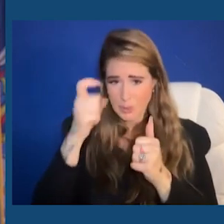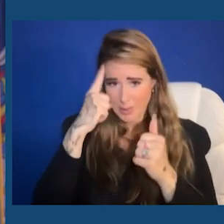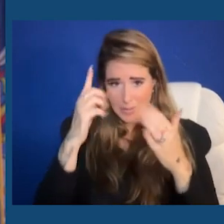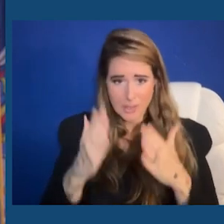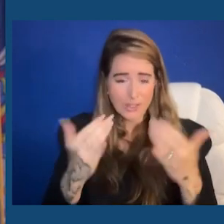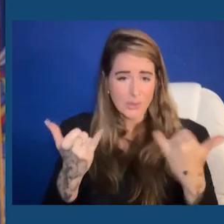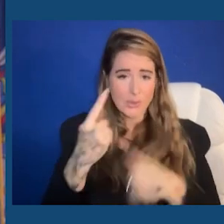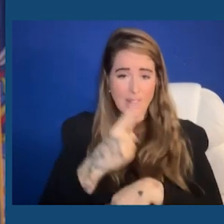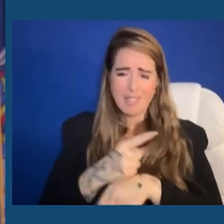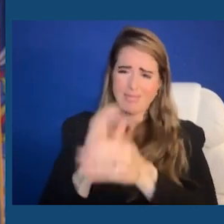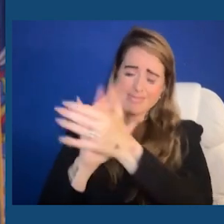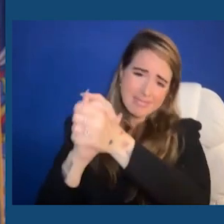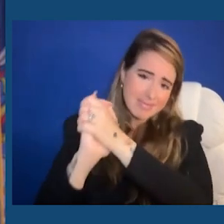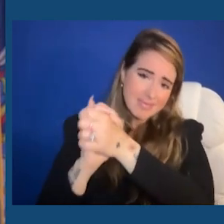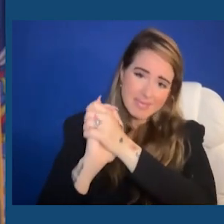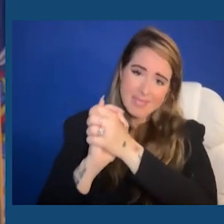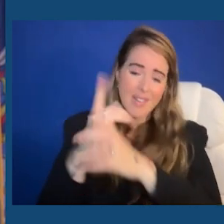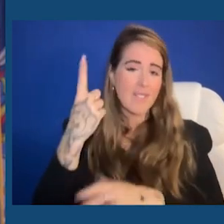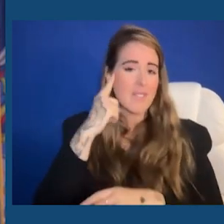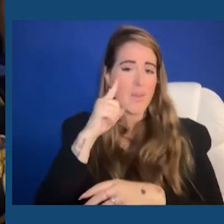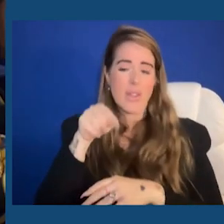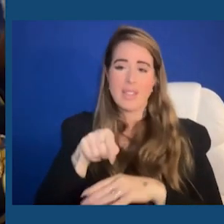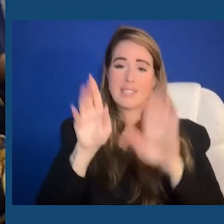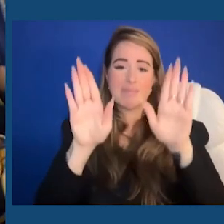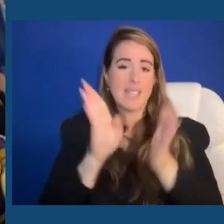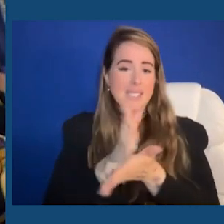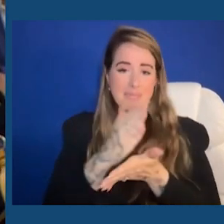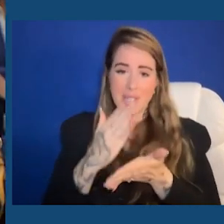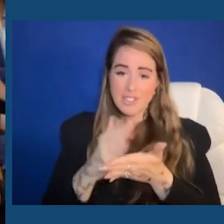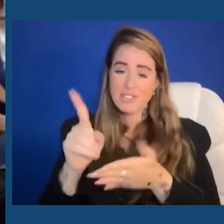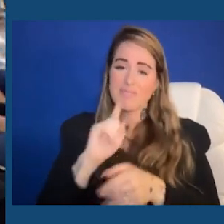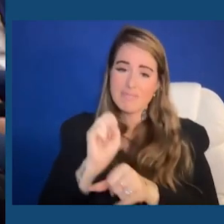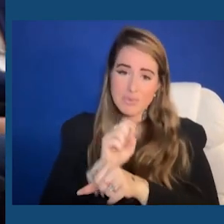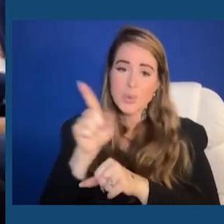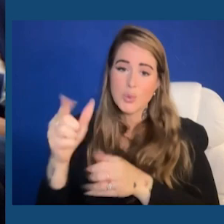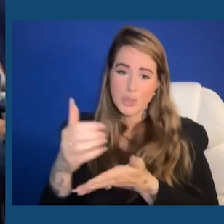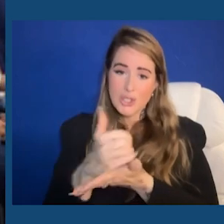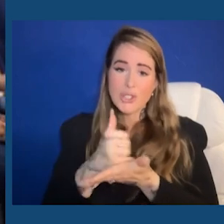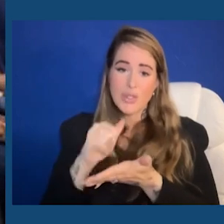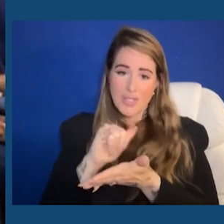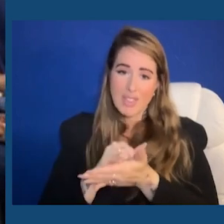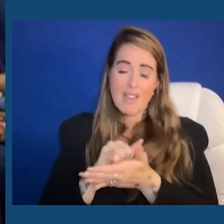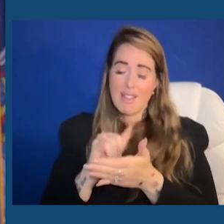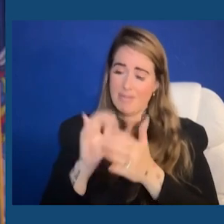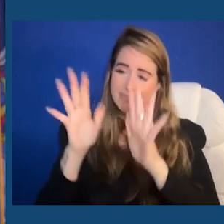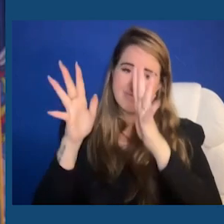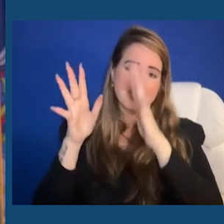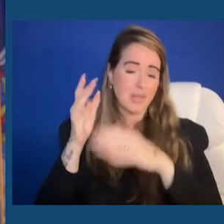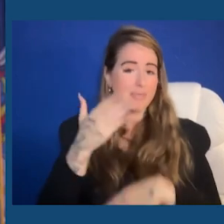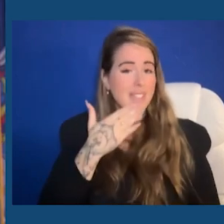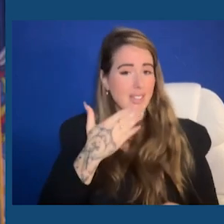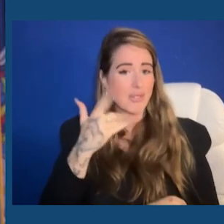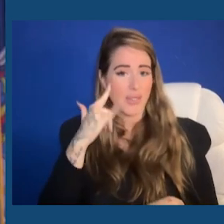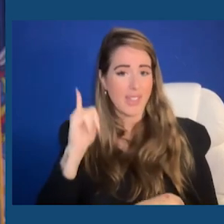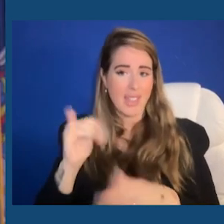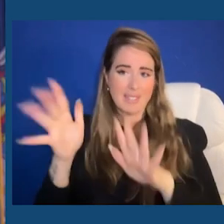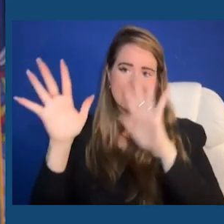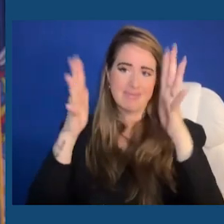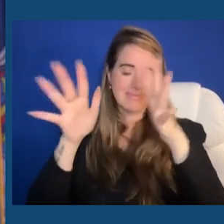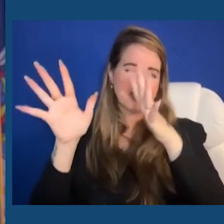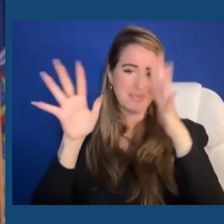And congratulations on a terrific budget. You really deserve that commendation. So thank you for that.